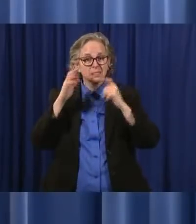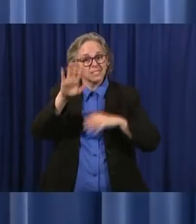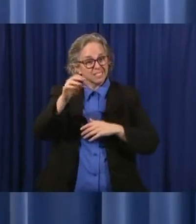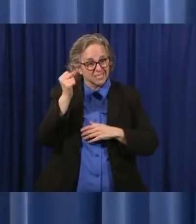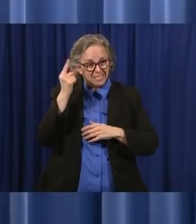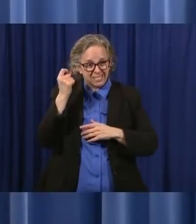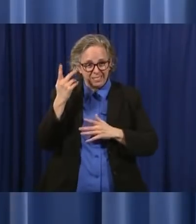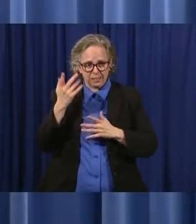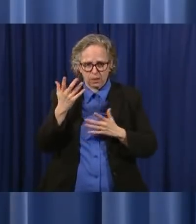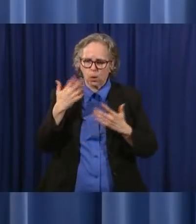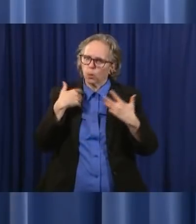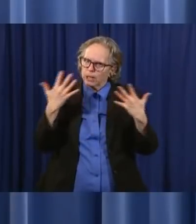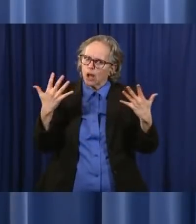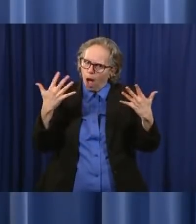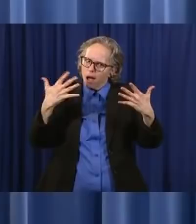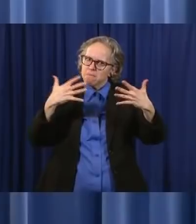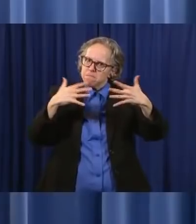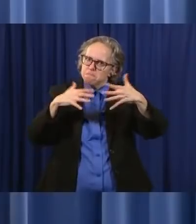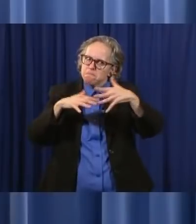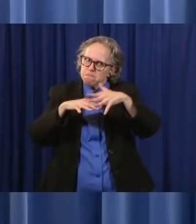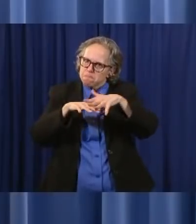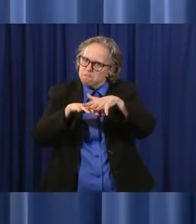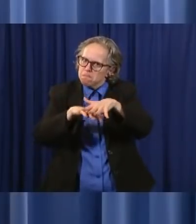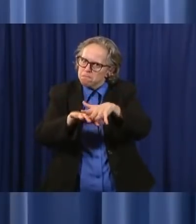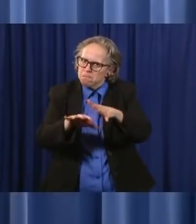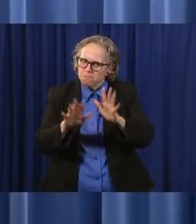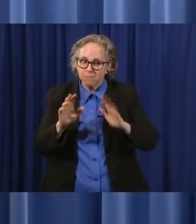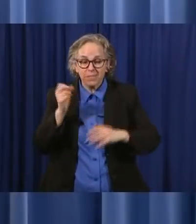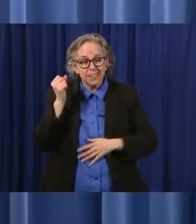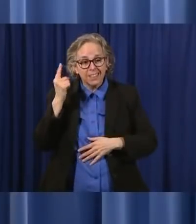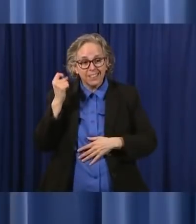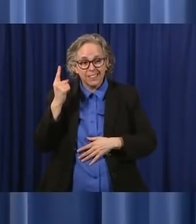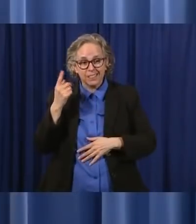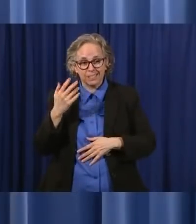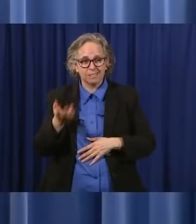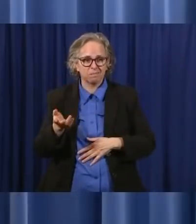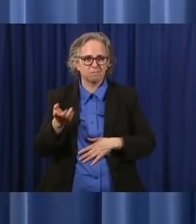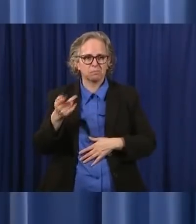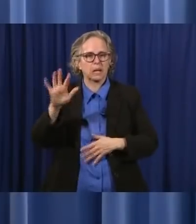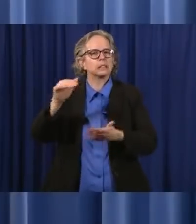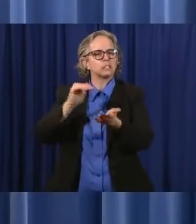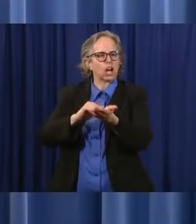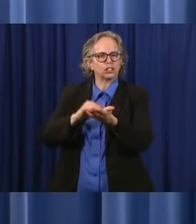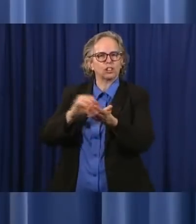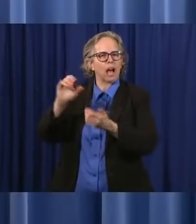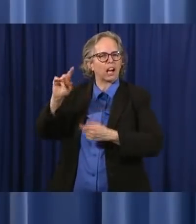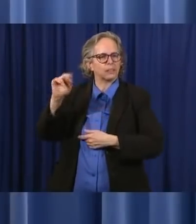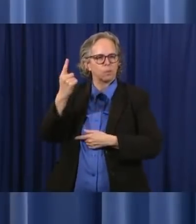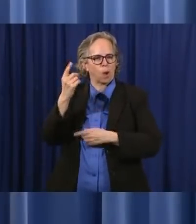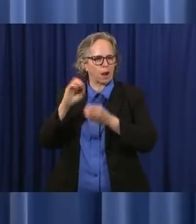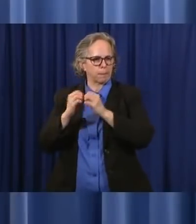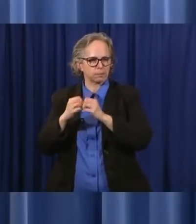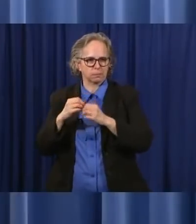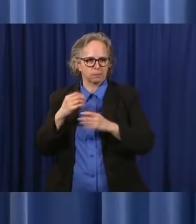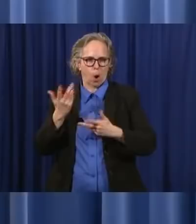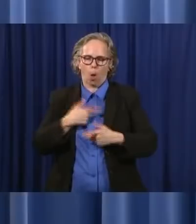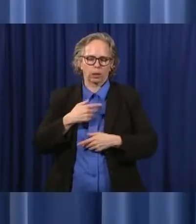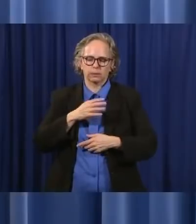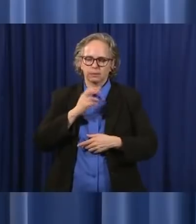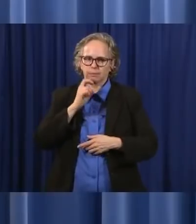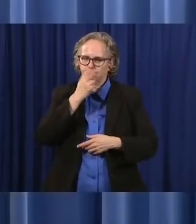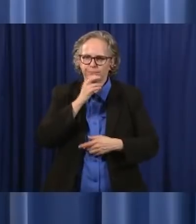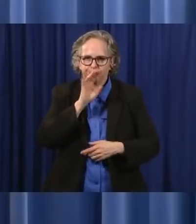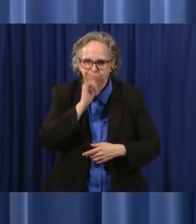ask Dr. Acton, I know she always refers to it, and I always get the name wrong, but it's basically what's replication rate. In other words, one person, how